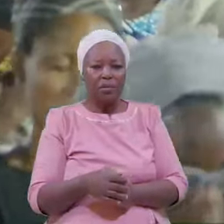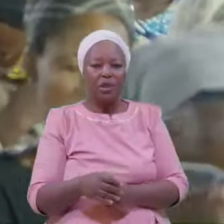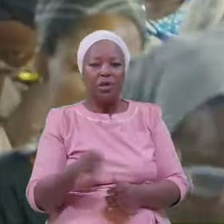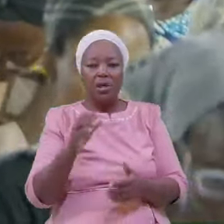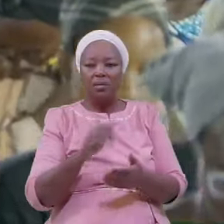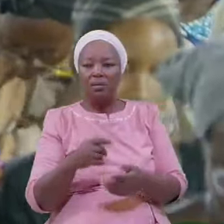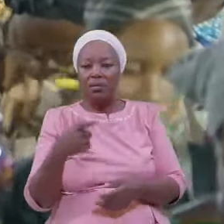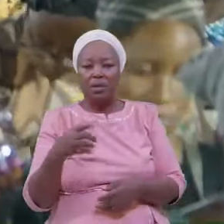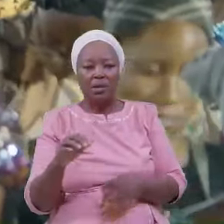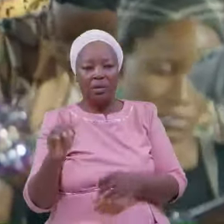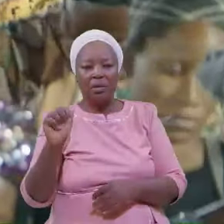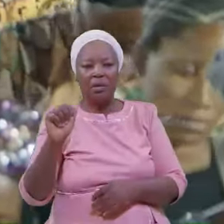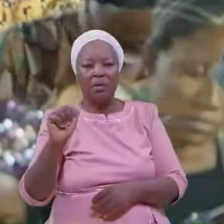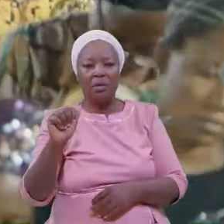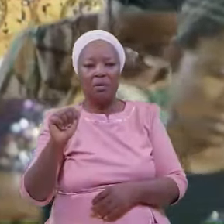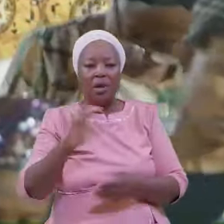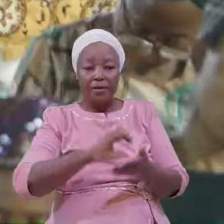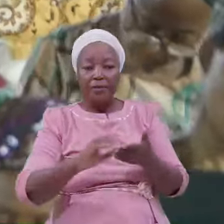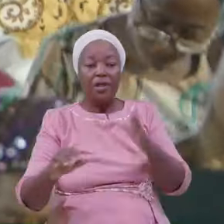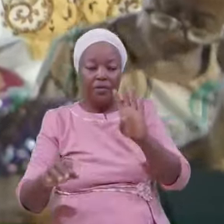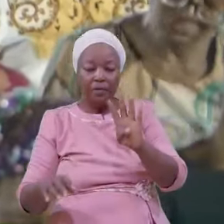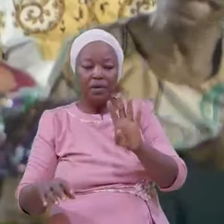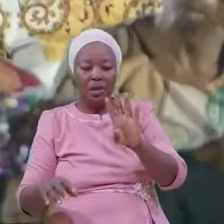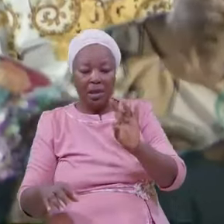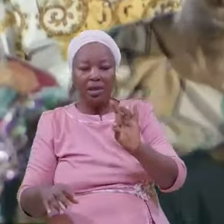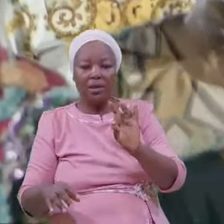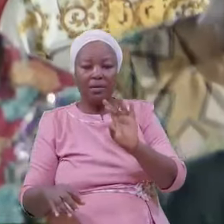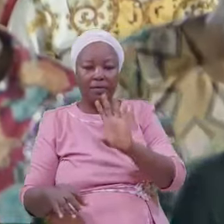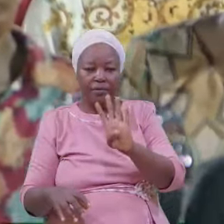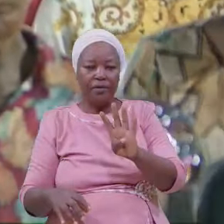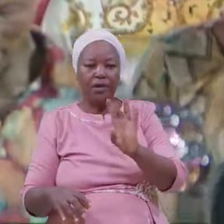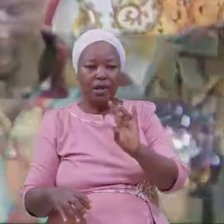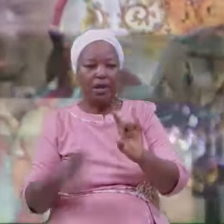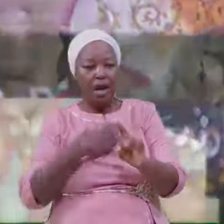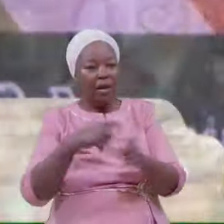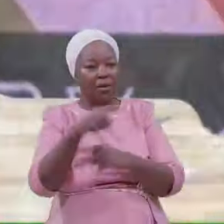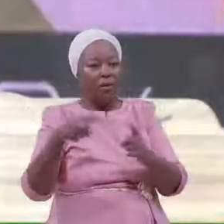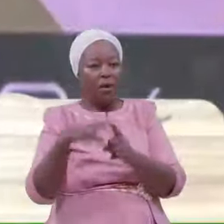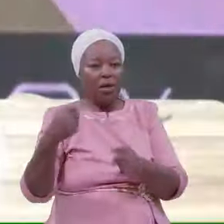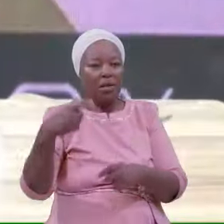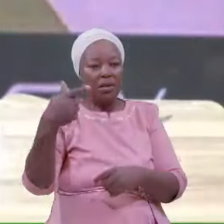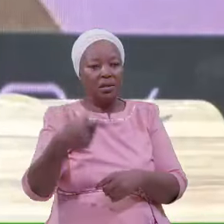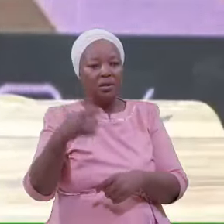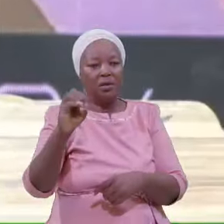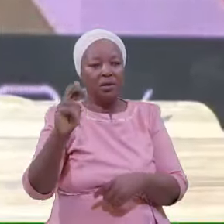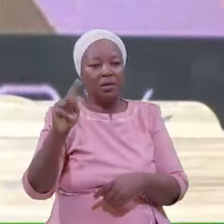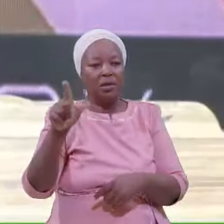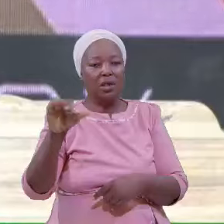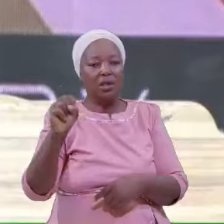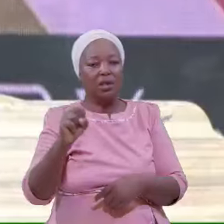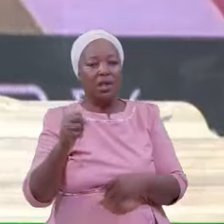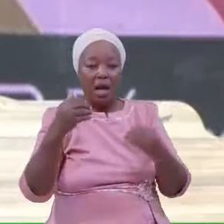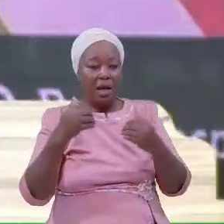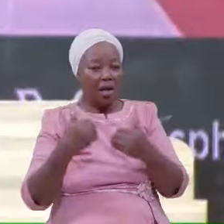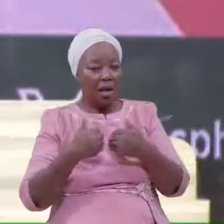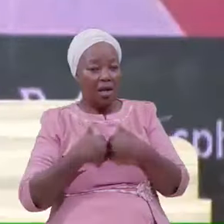48. In verse 48, it says, and when the Gentiles had this. Nang marinig